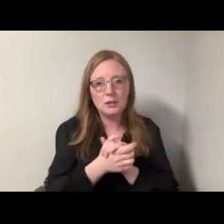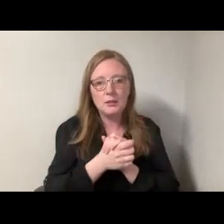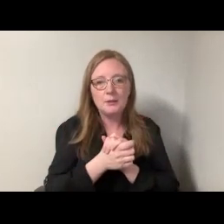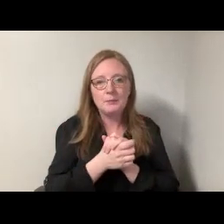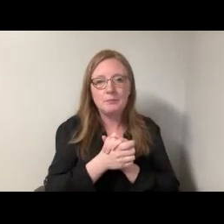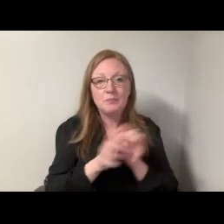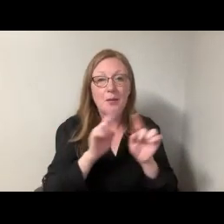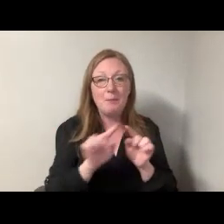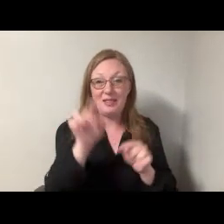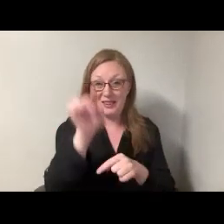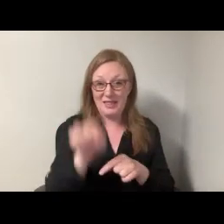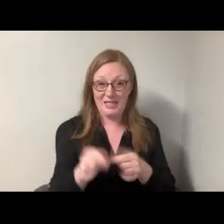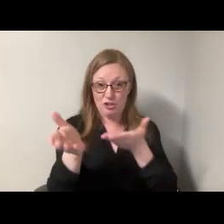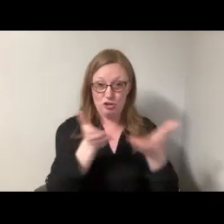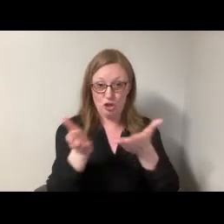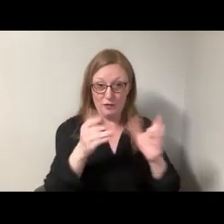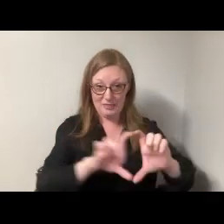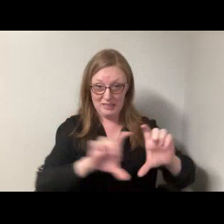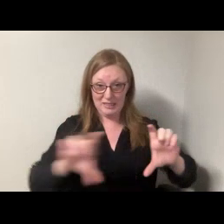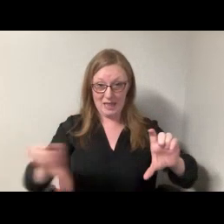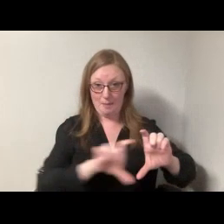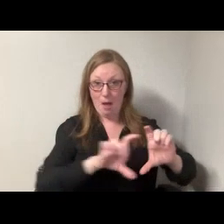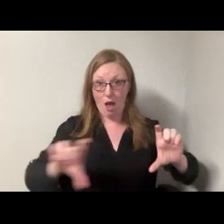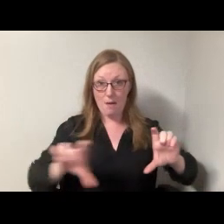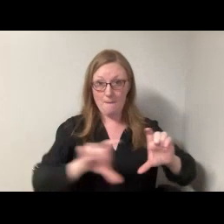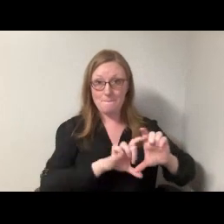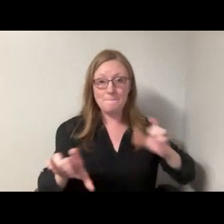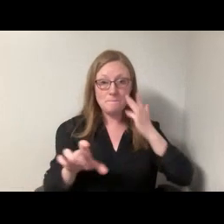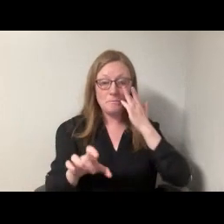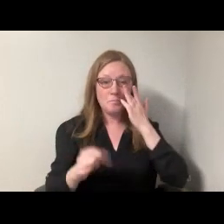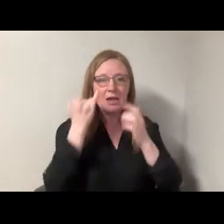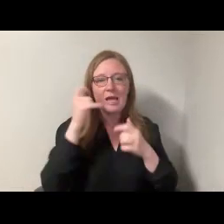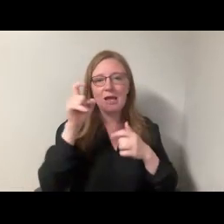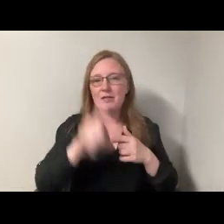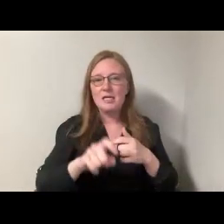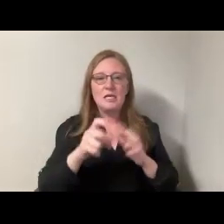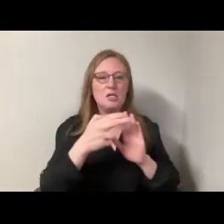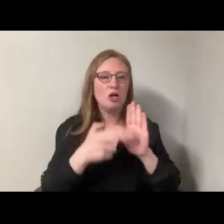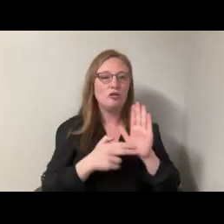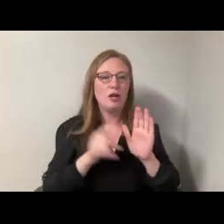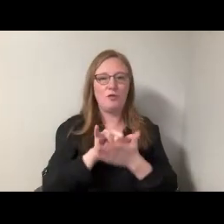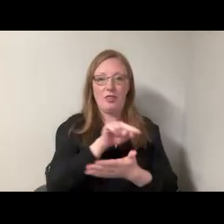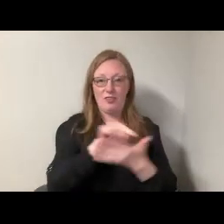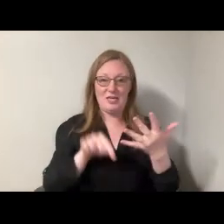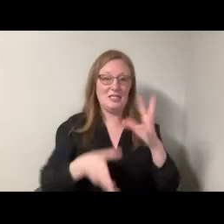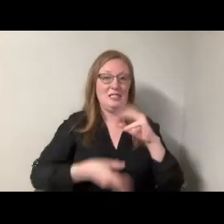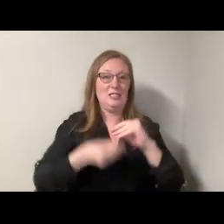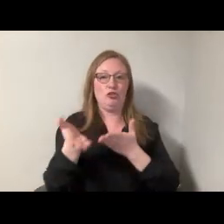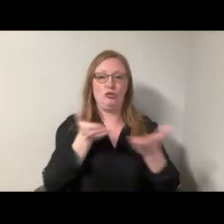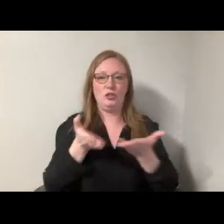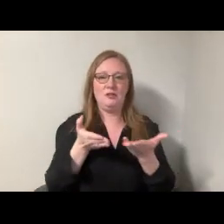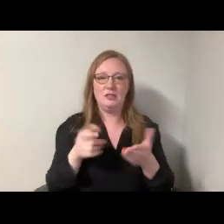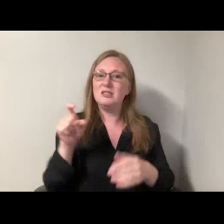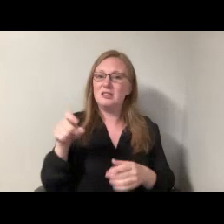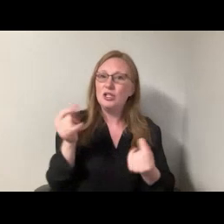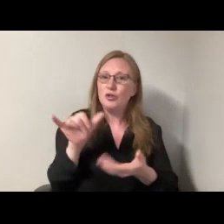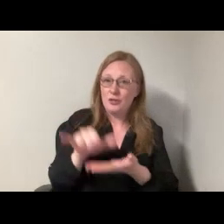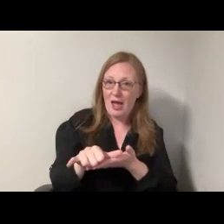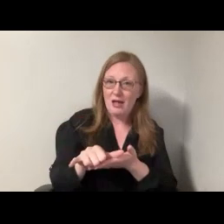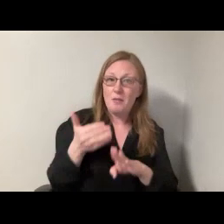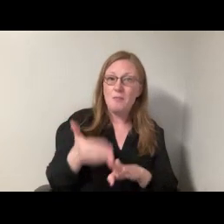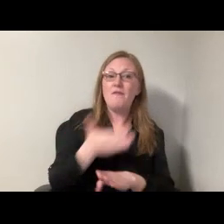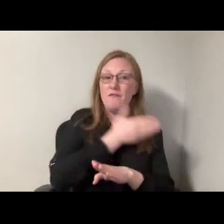But these services down here, if you need to contract for these additional services or